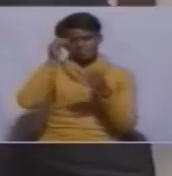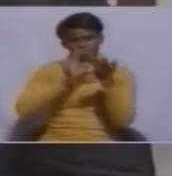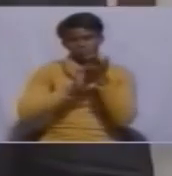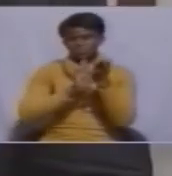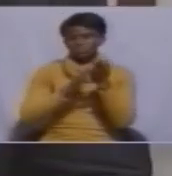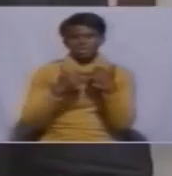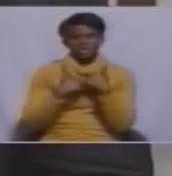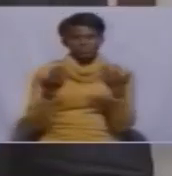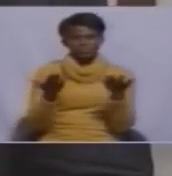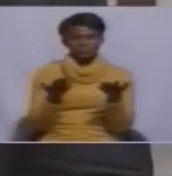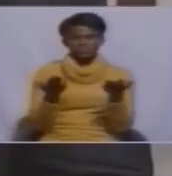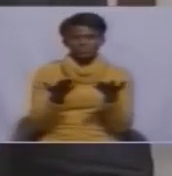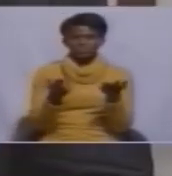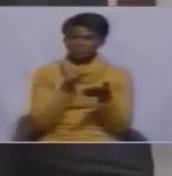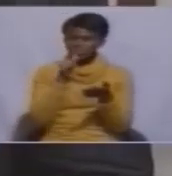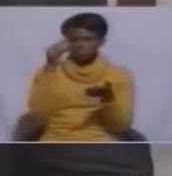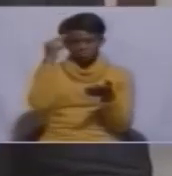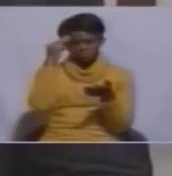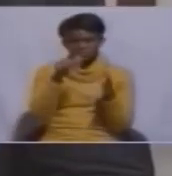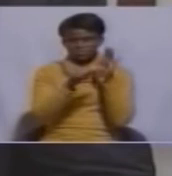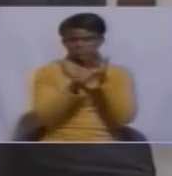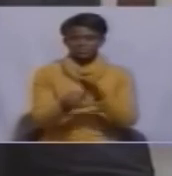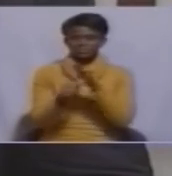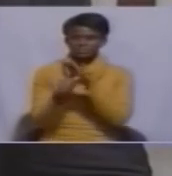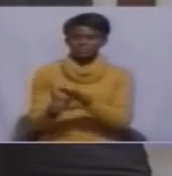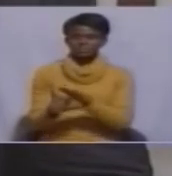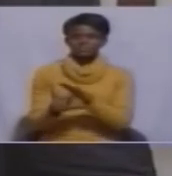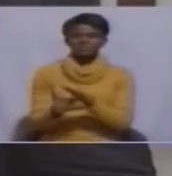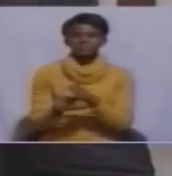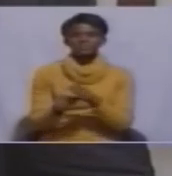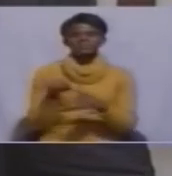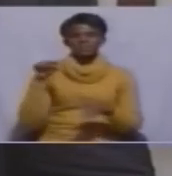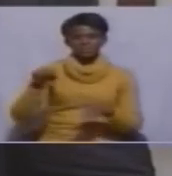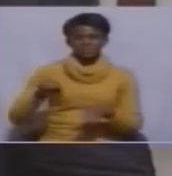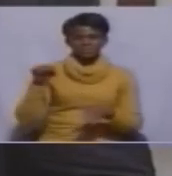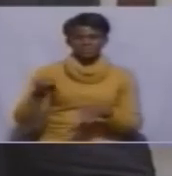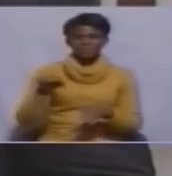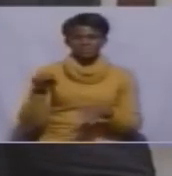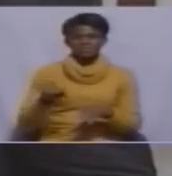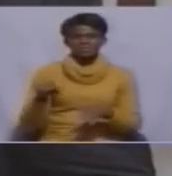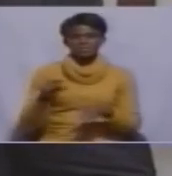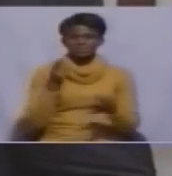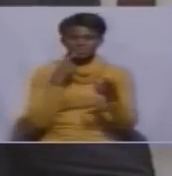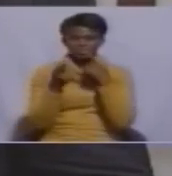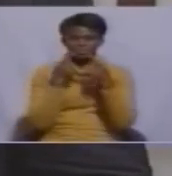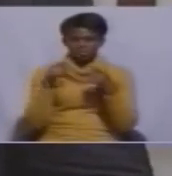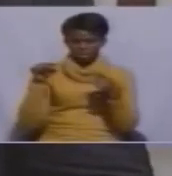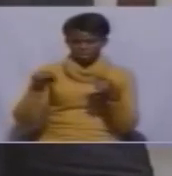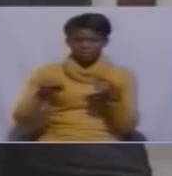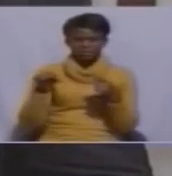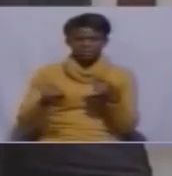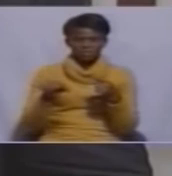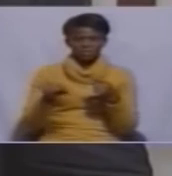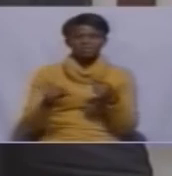Yeah, I don't know about the discrimination aspect, because everywhere when talking about qualifications, if you're going to talk about for someone to qualify to do anything,